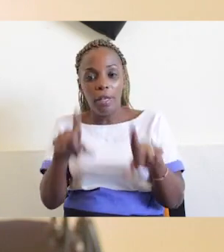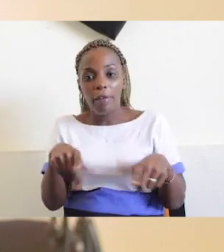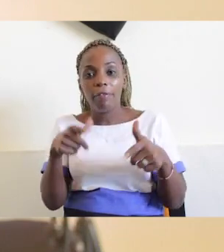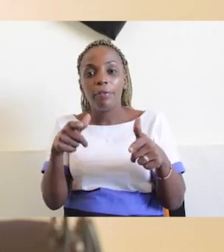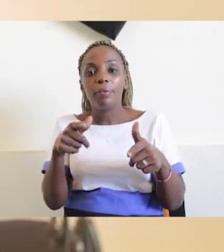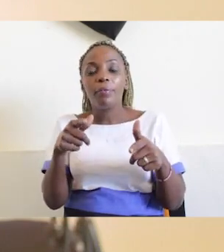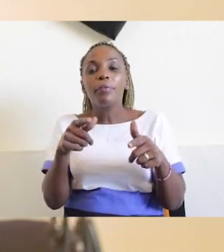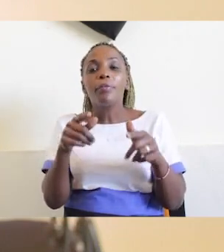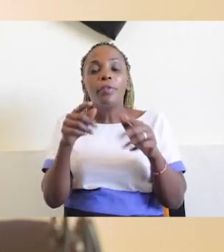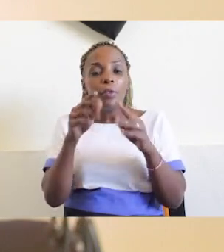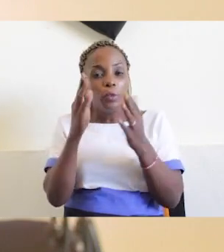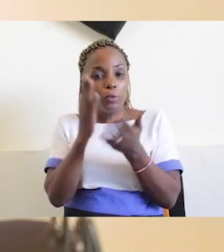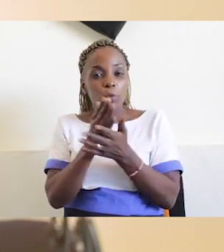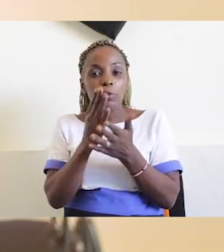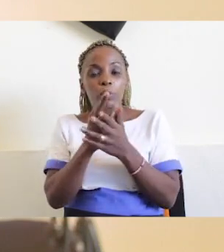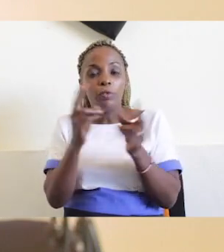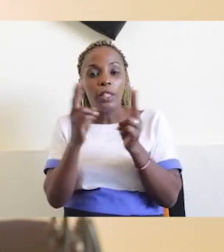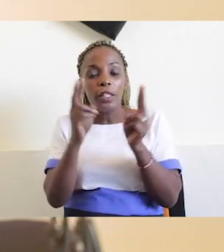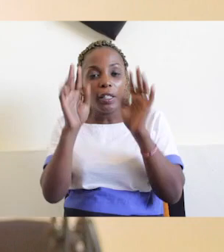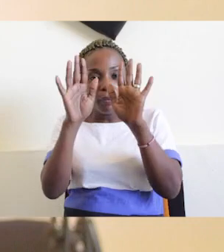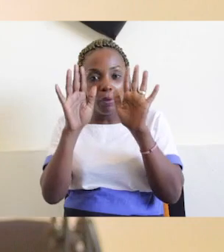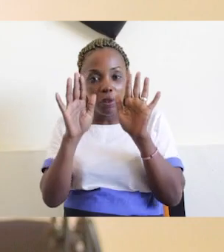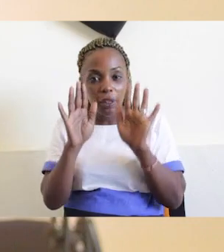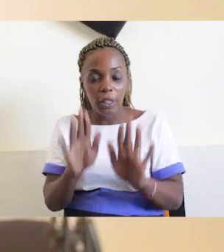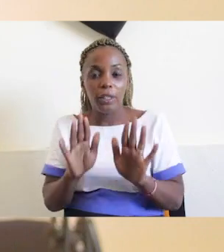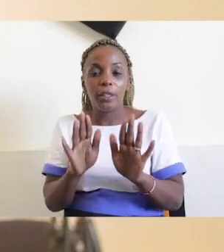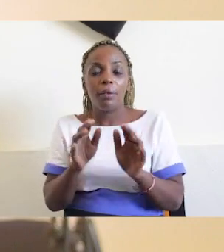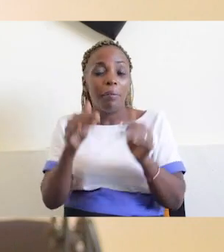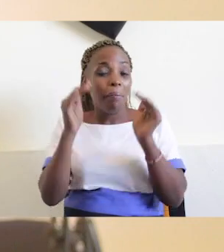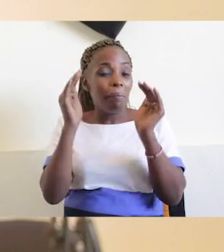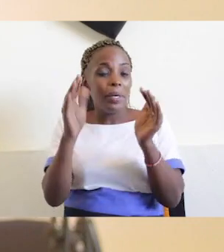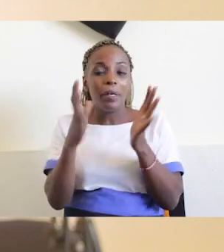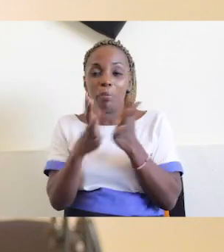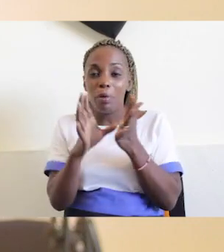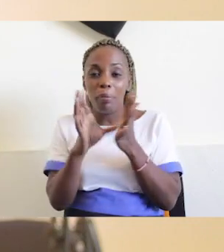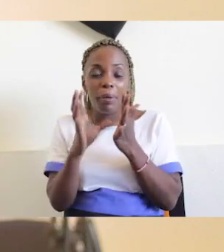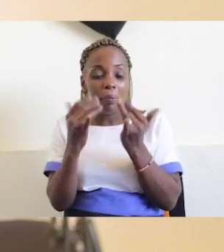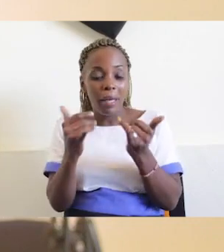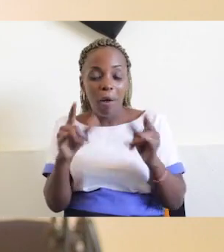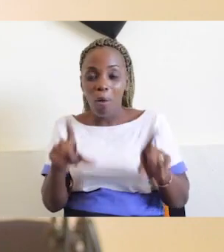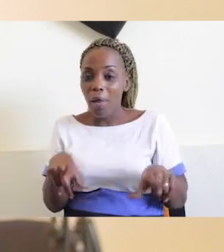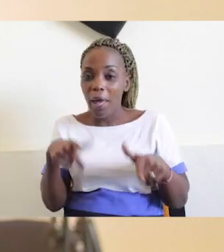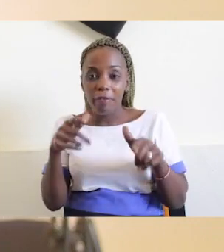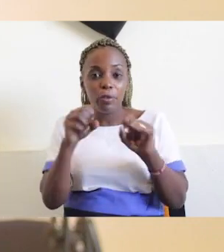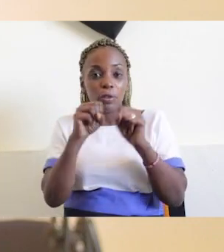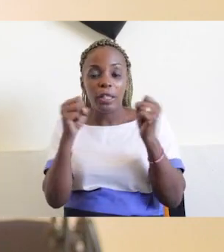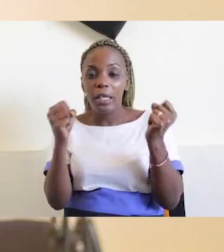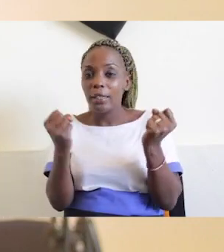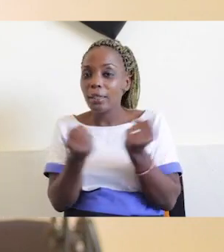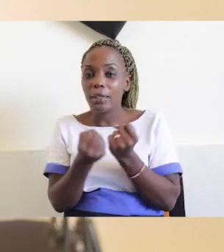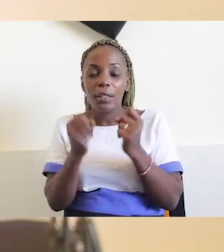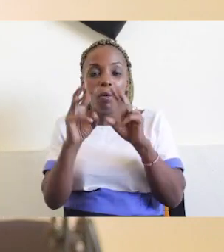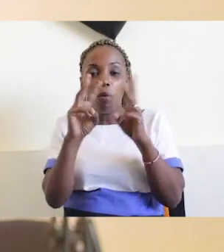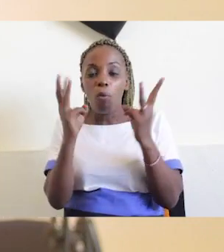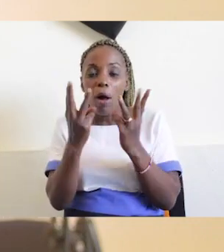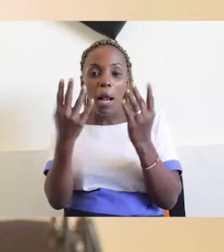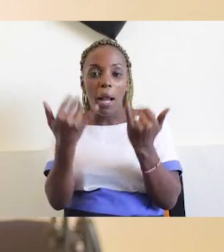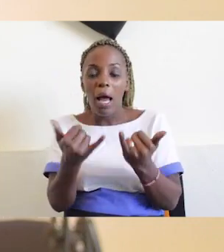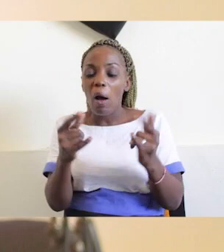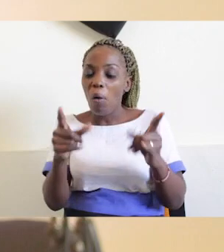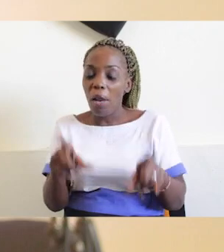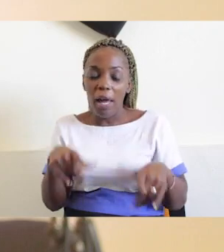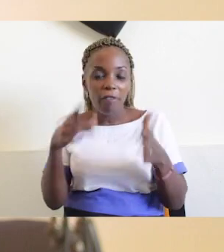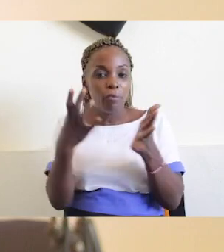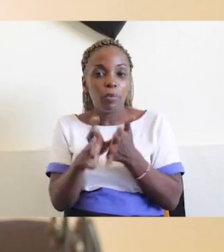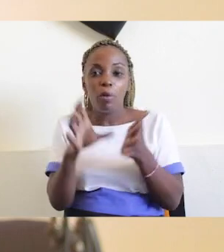is very, very key. It is a big problem nowadays in society, in our world today. There are